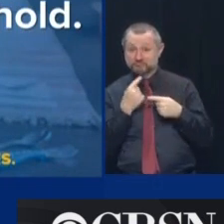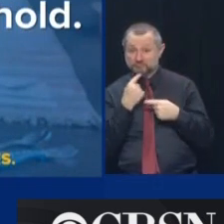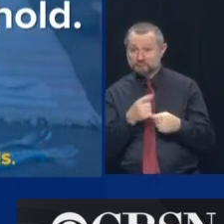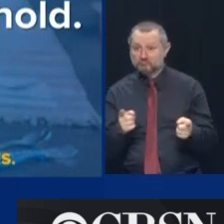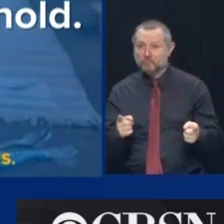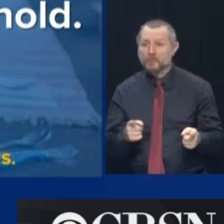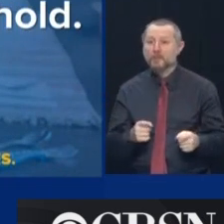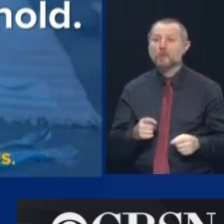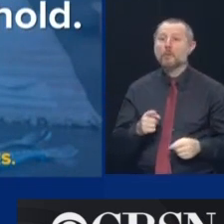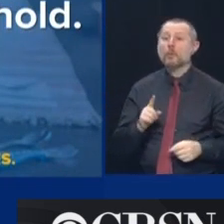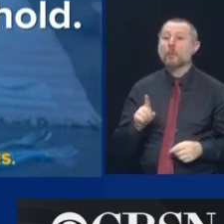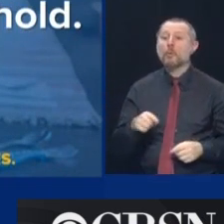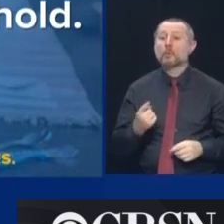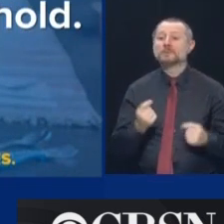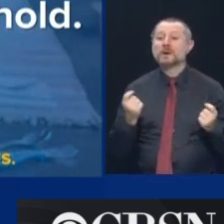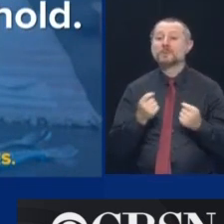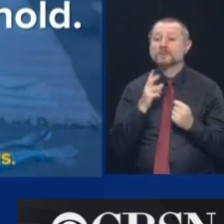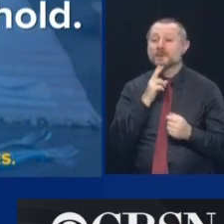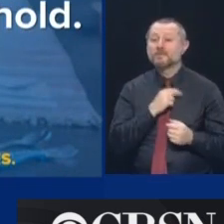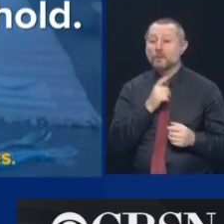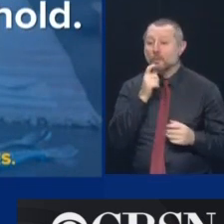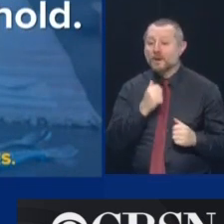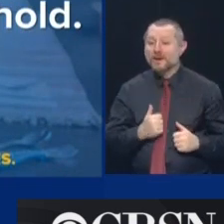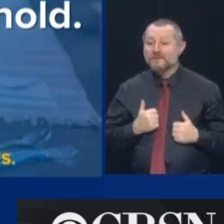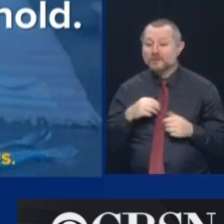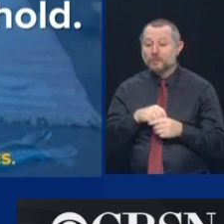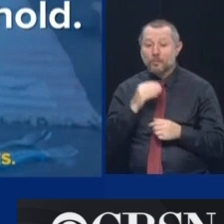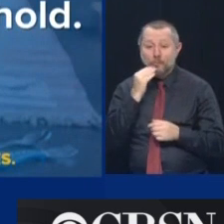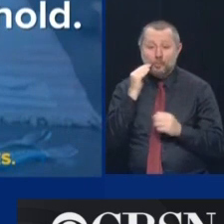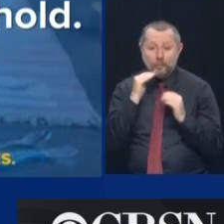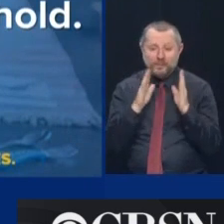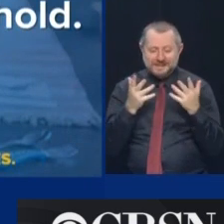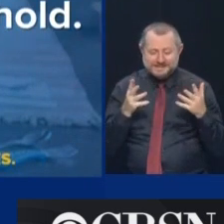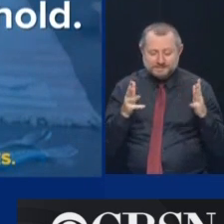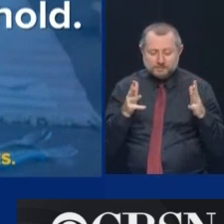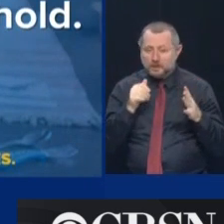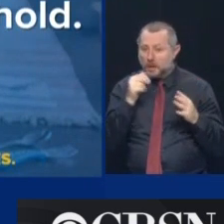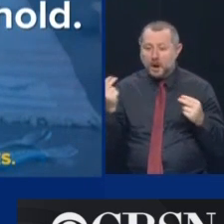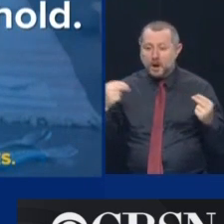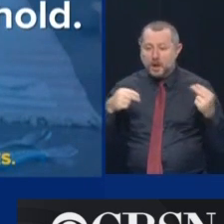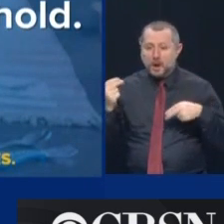only celebrate with people who are currently in your household.